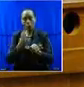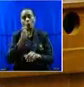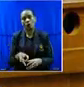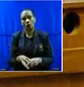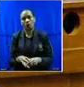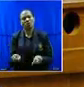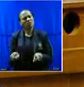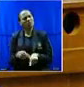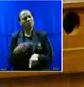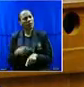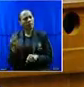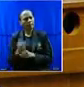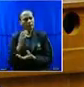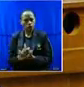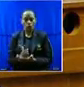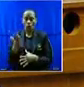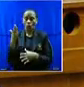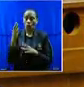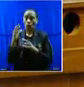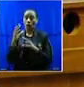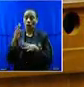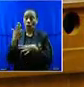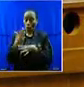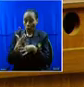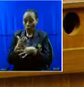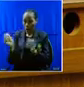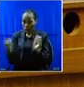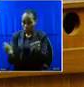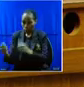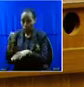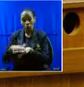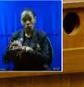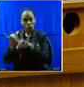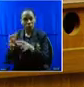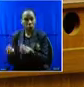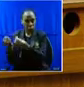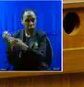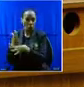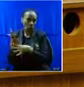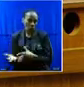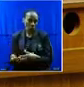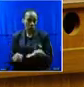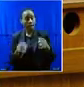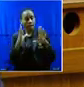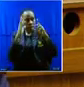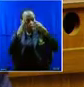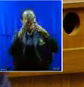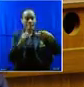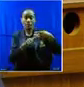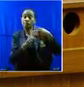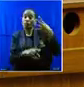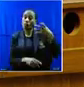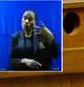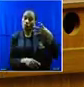market sufficient time to recover. Our fourth key intervention is a drive